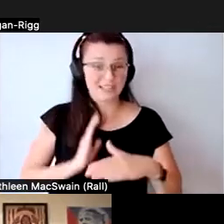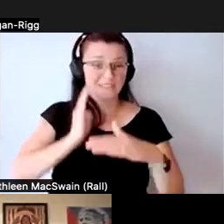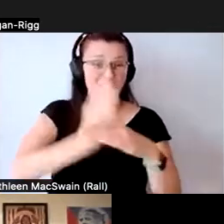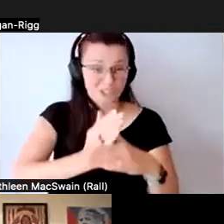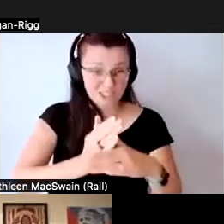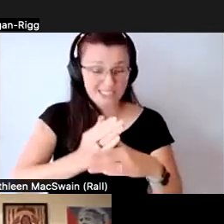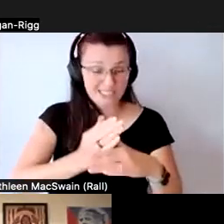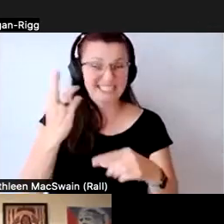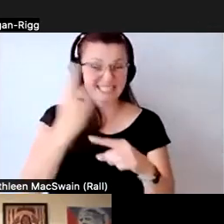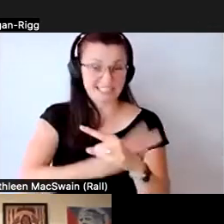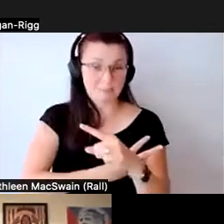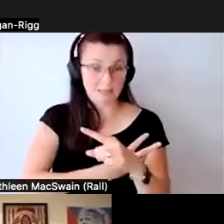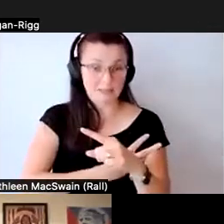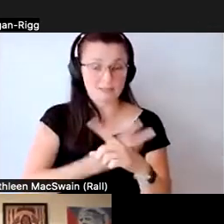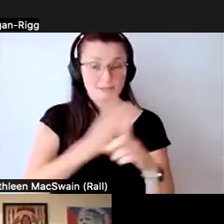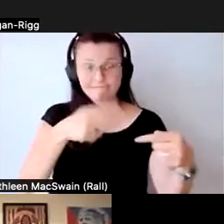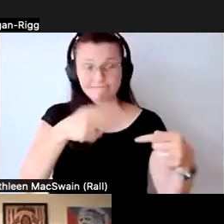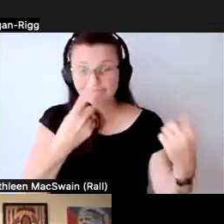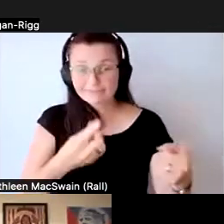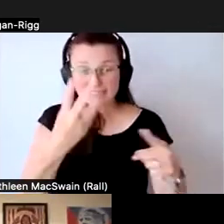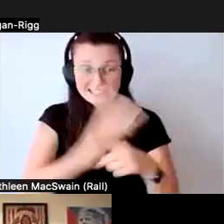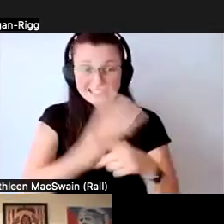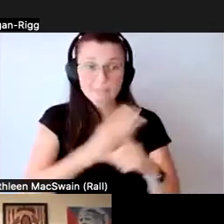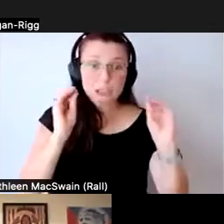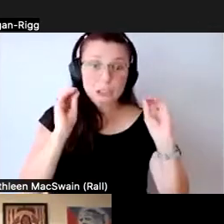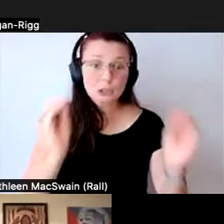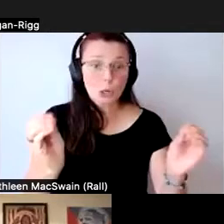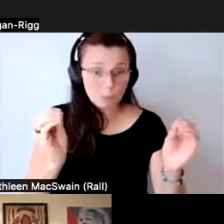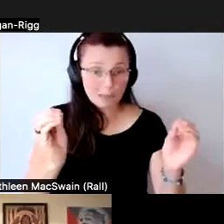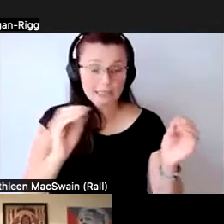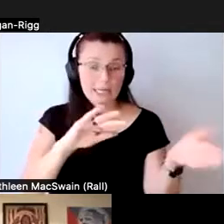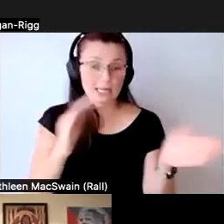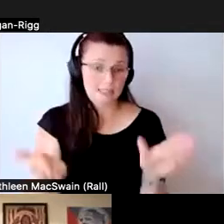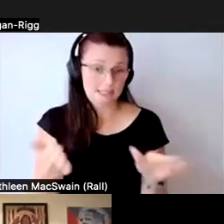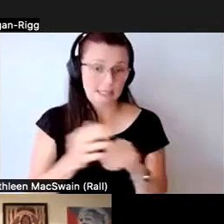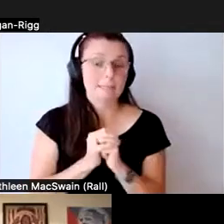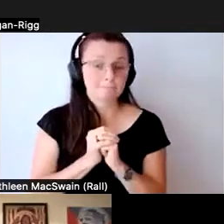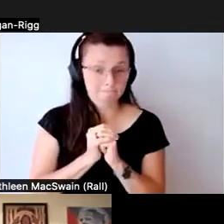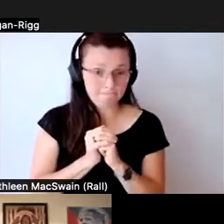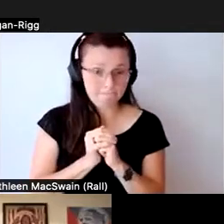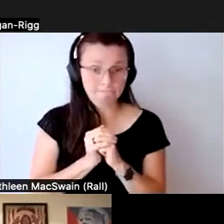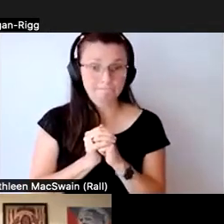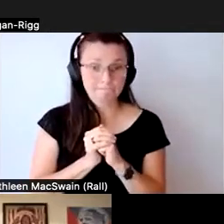still remains the consistent process and the consistent